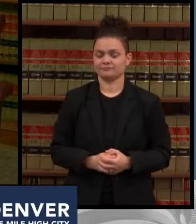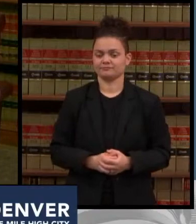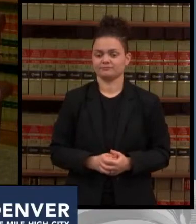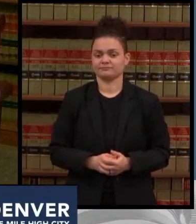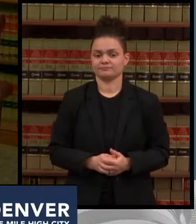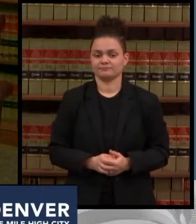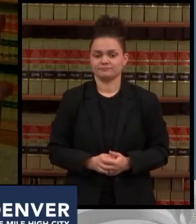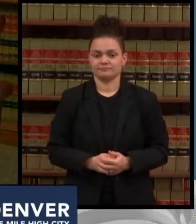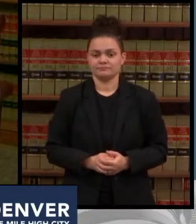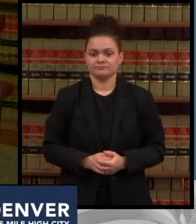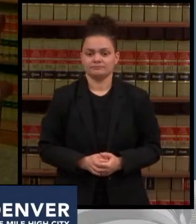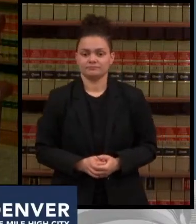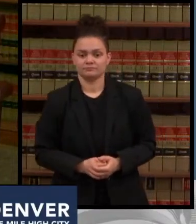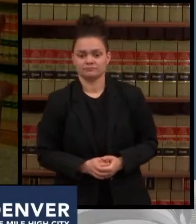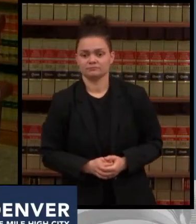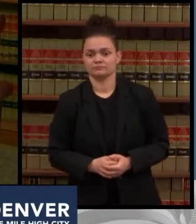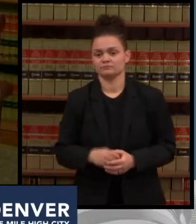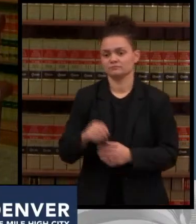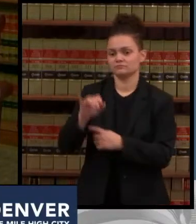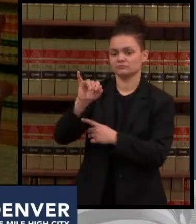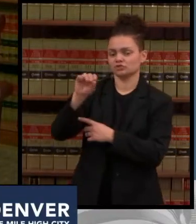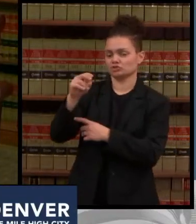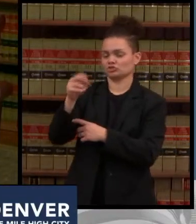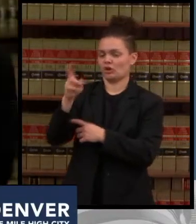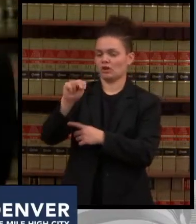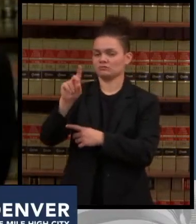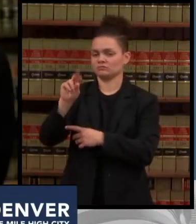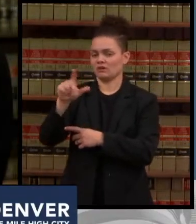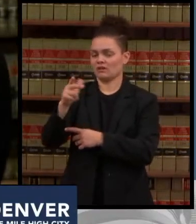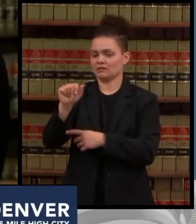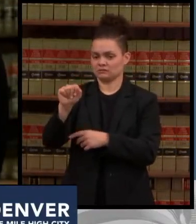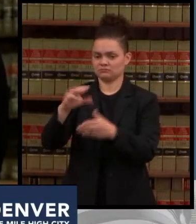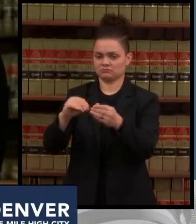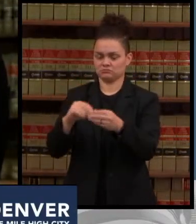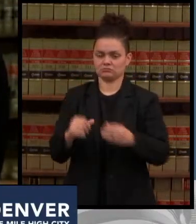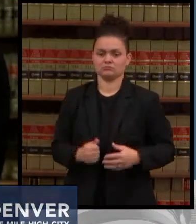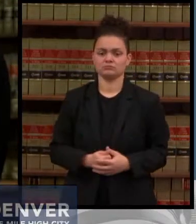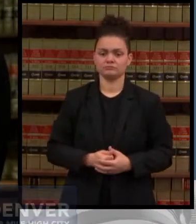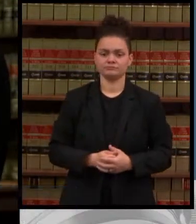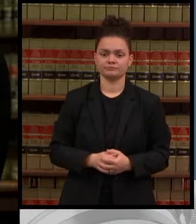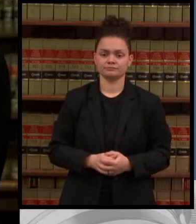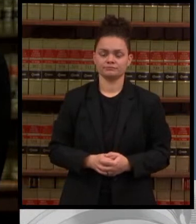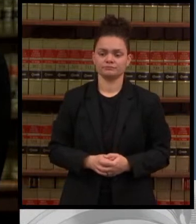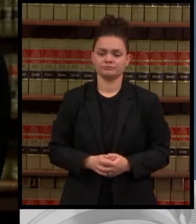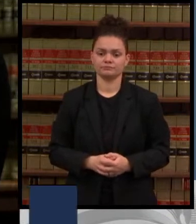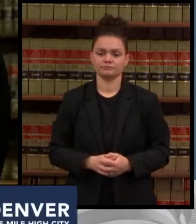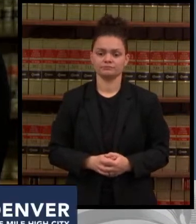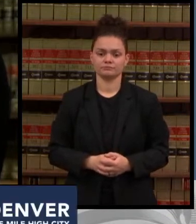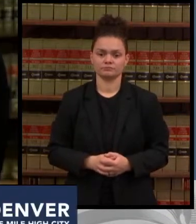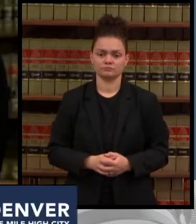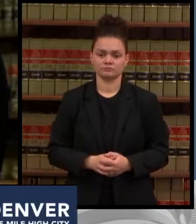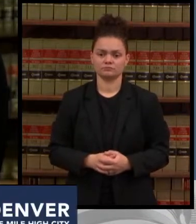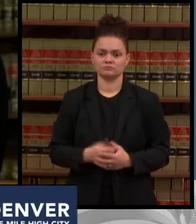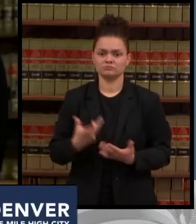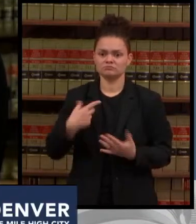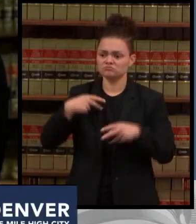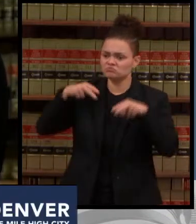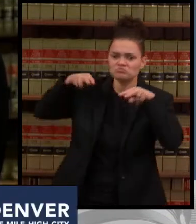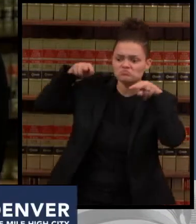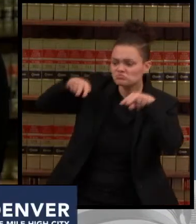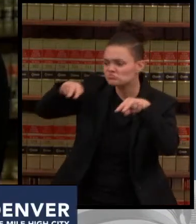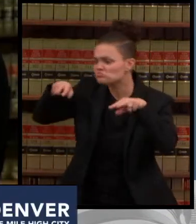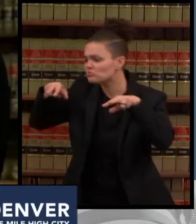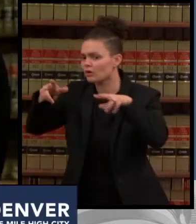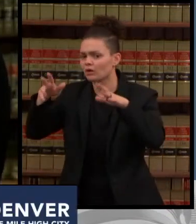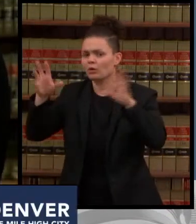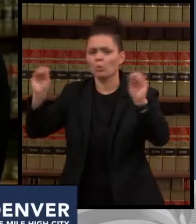John Douglas, Tri-County, just to quickly add to that, let me clarify one thing. Enforcement is not up in the air. There are civil penalties for